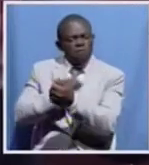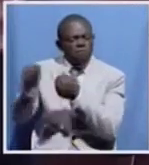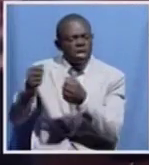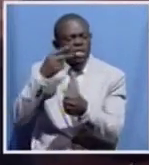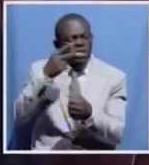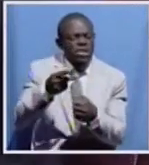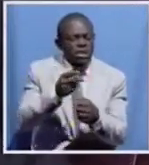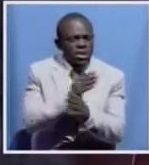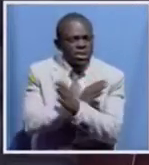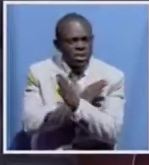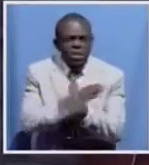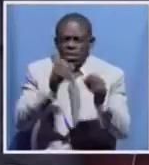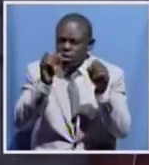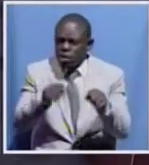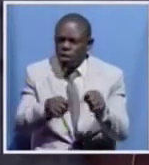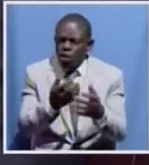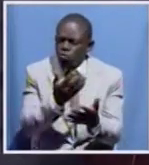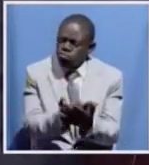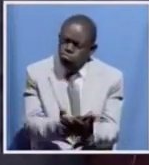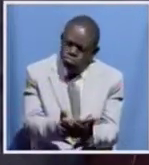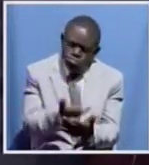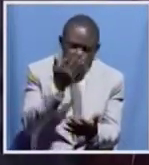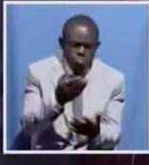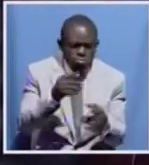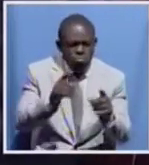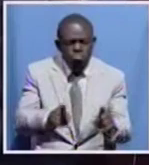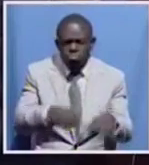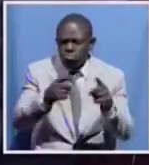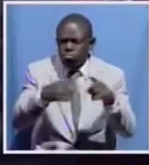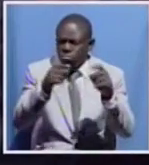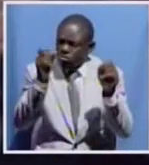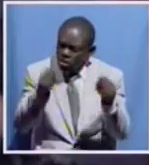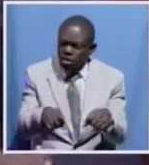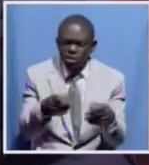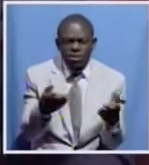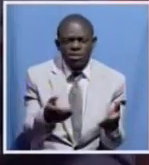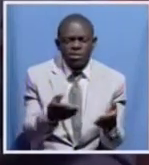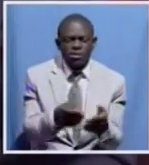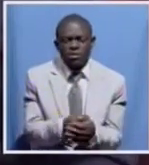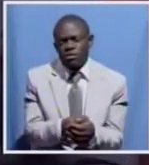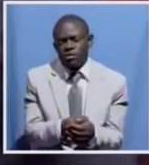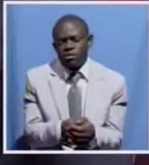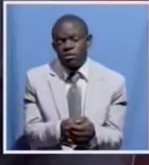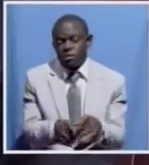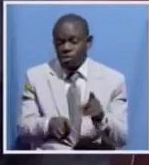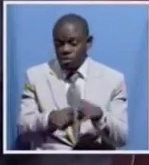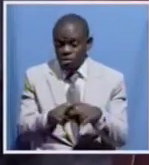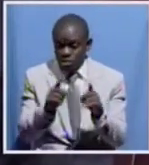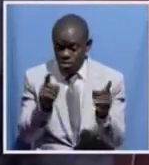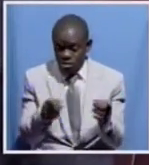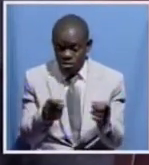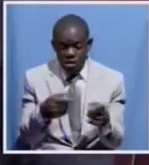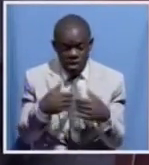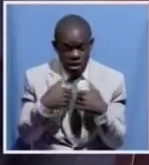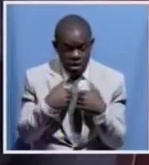gray skin. You need to step back a little bit in order to see everything else. But there is a lot happening. I